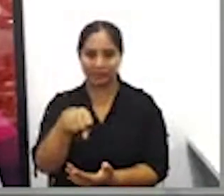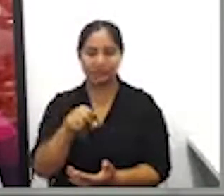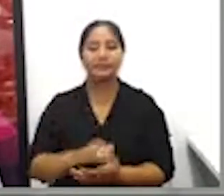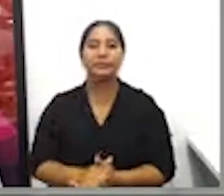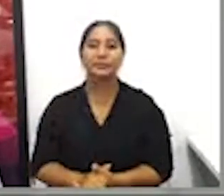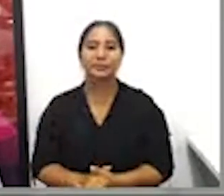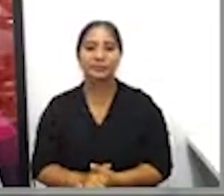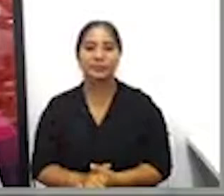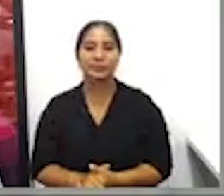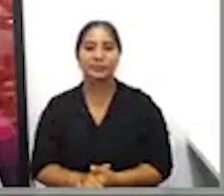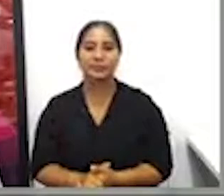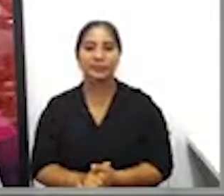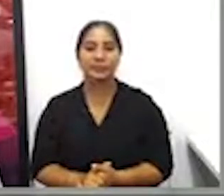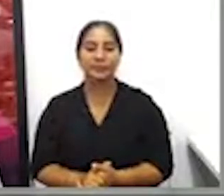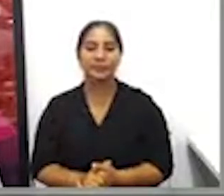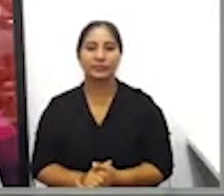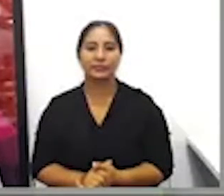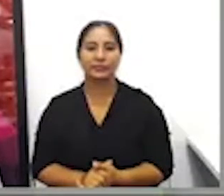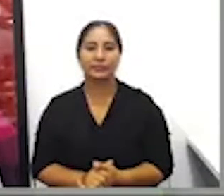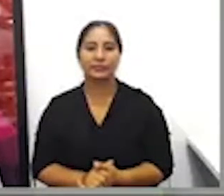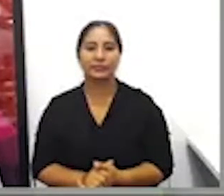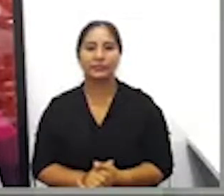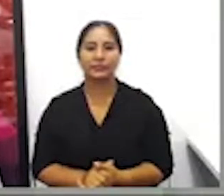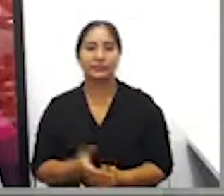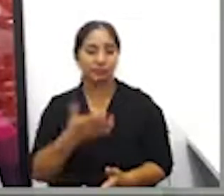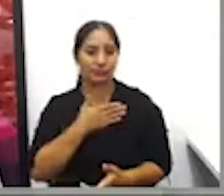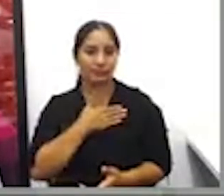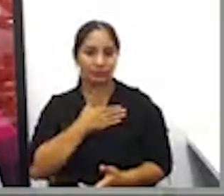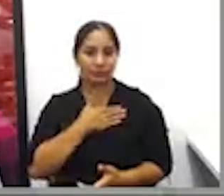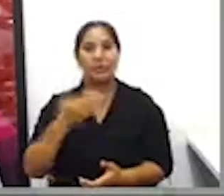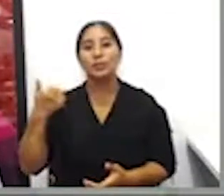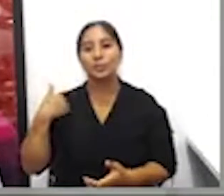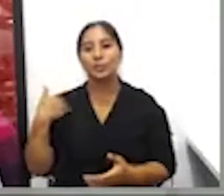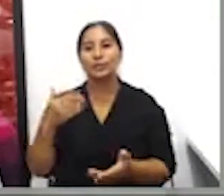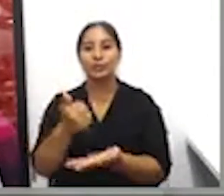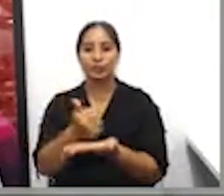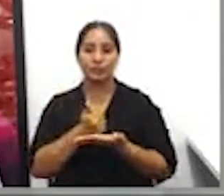anything. She was just extraordinary. And she was always